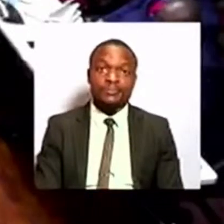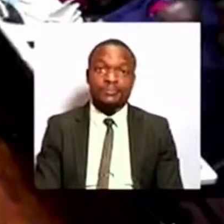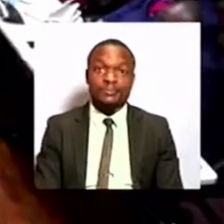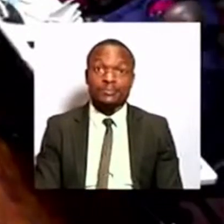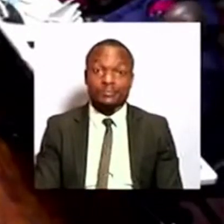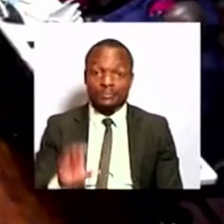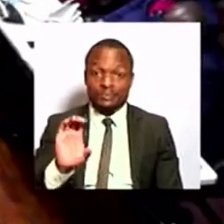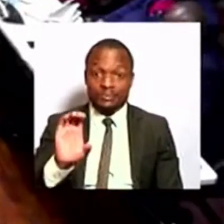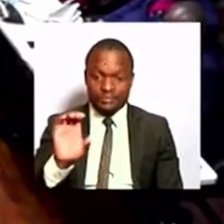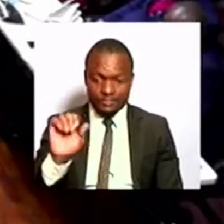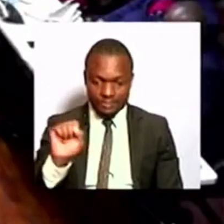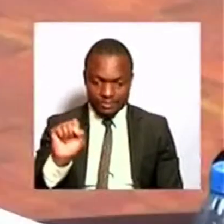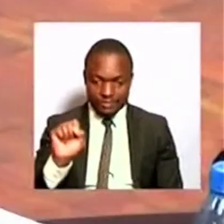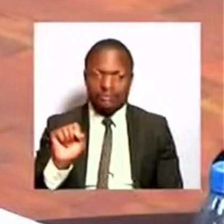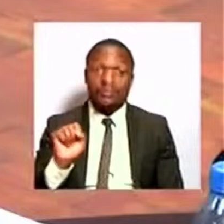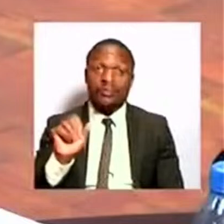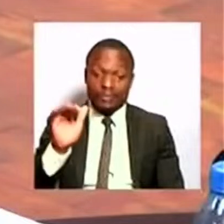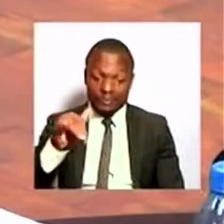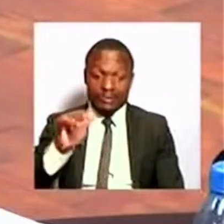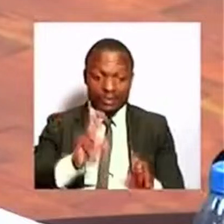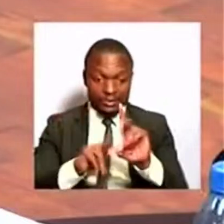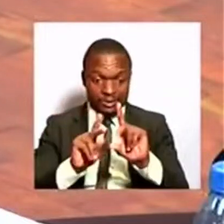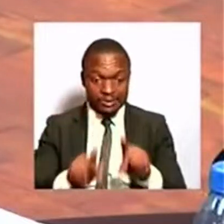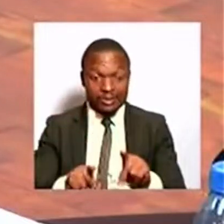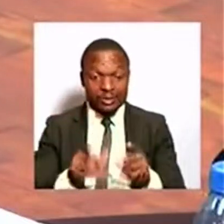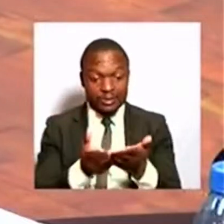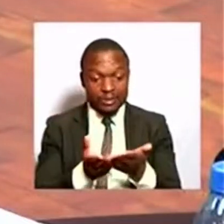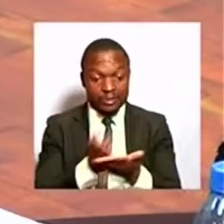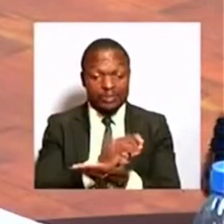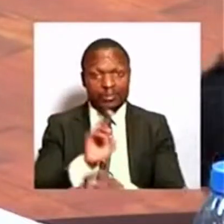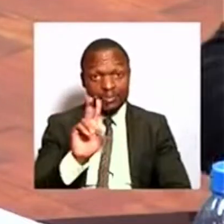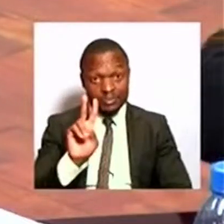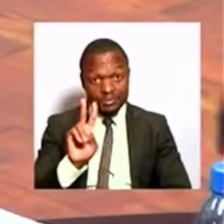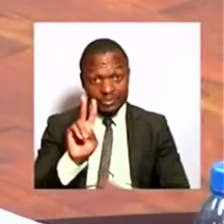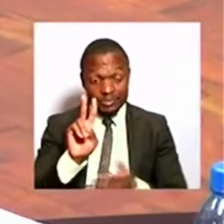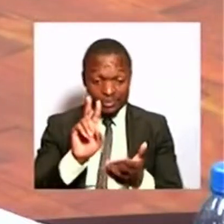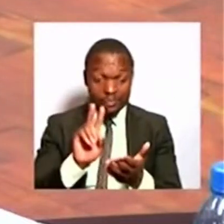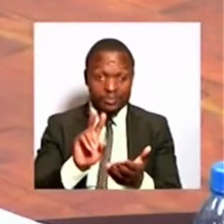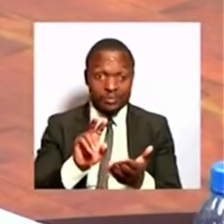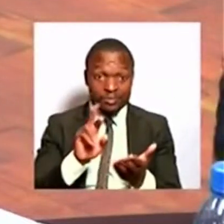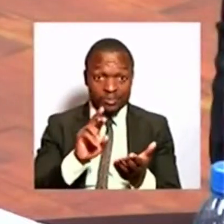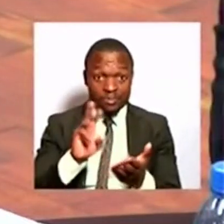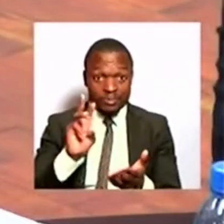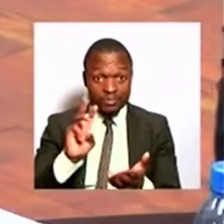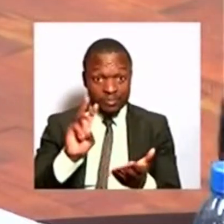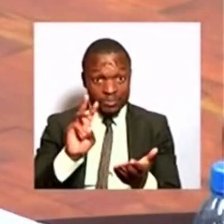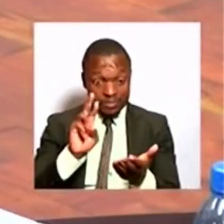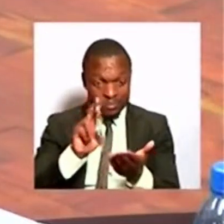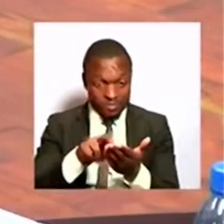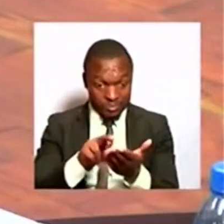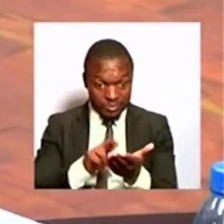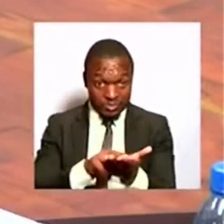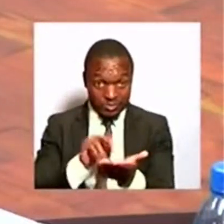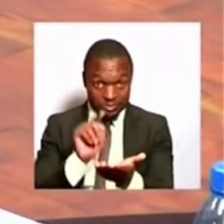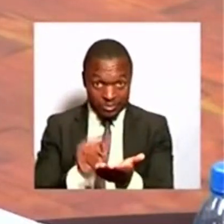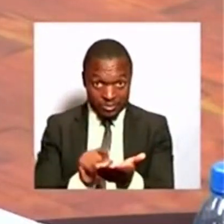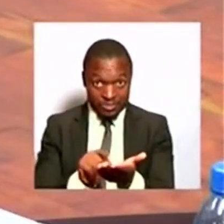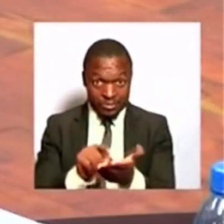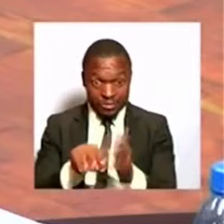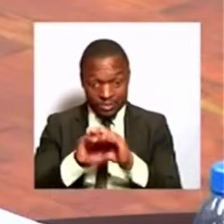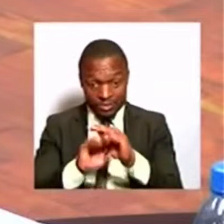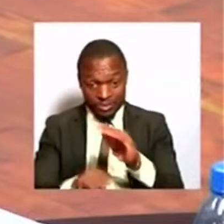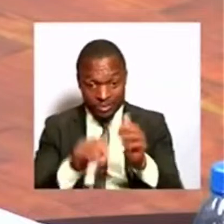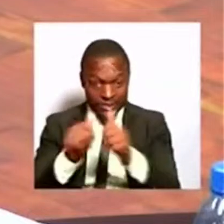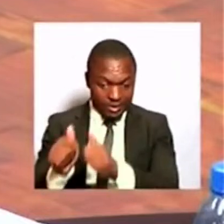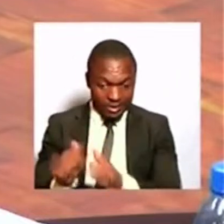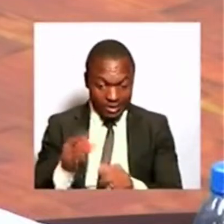Council Secretary. Yes, Chair. Thank you. On page 2 of the memorandum, Honorable, under action